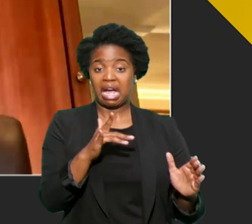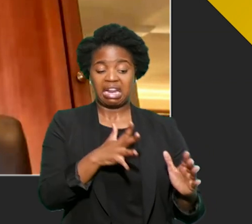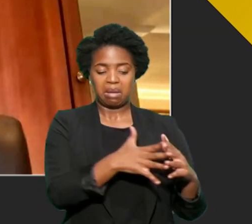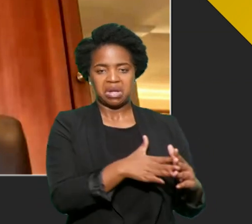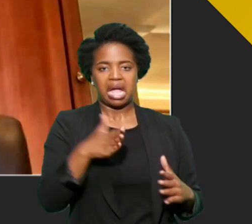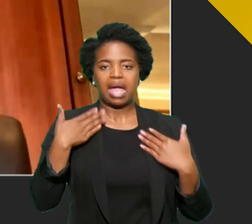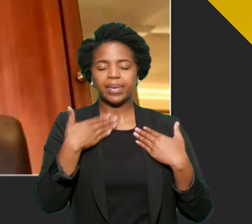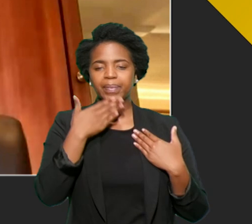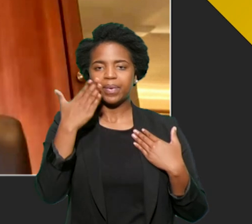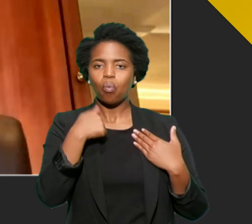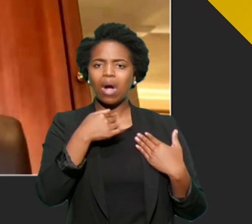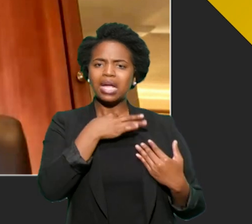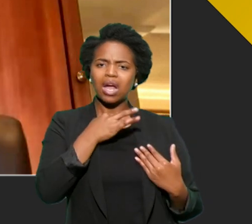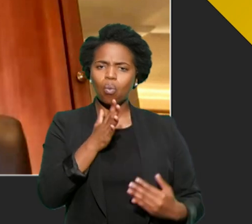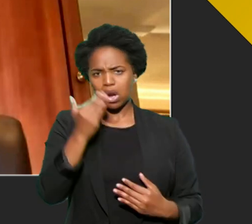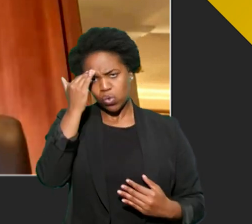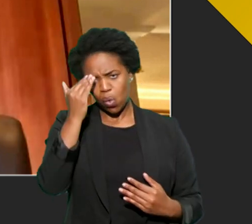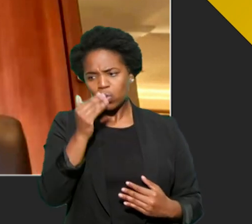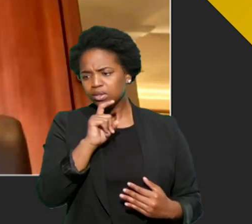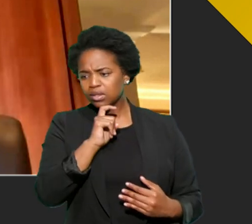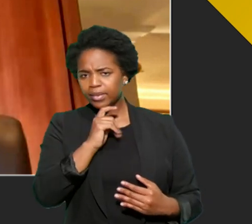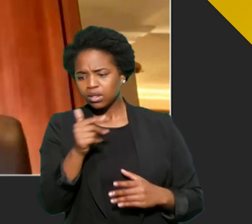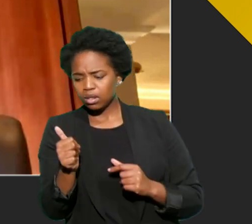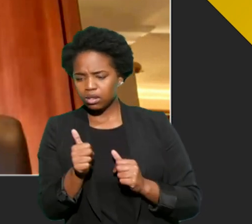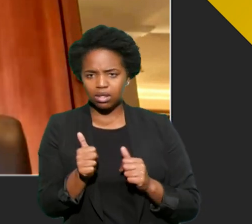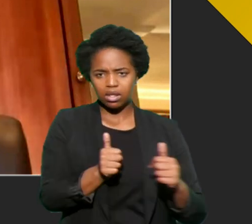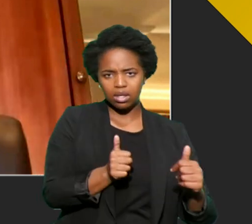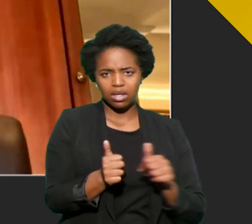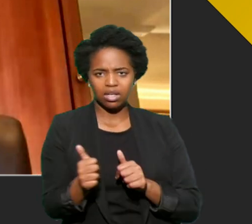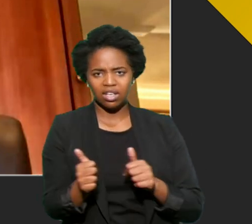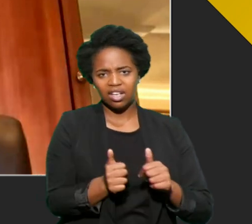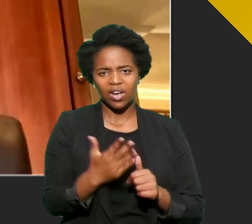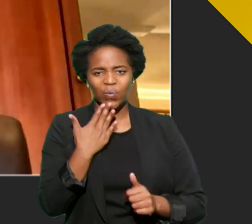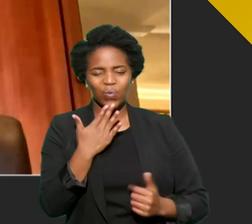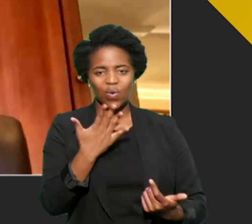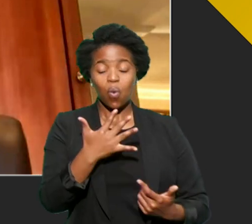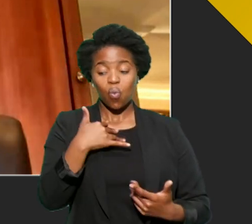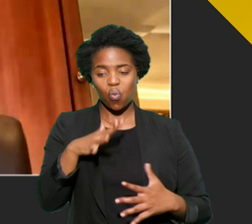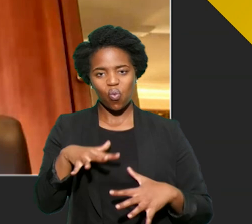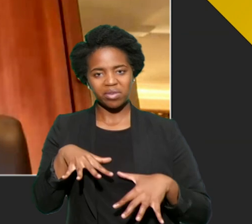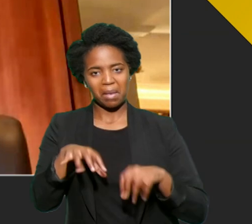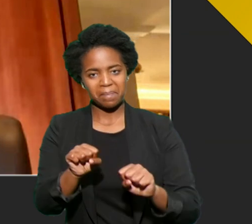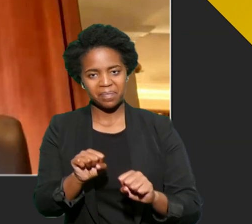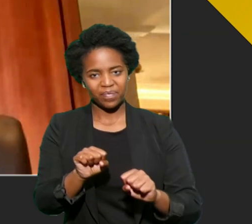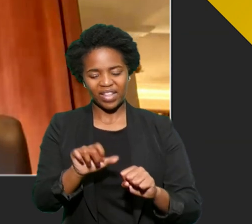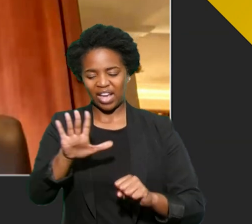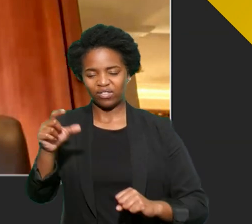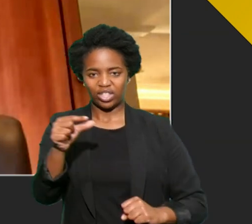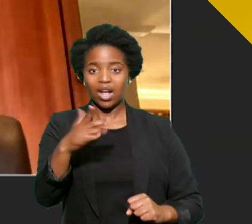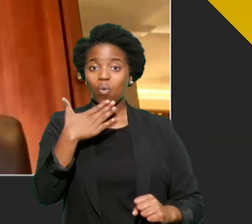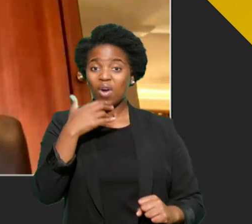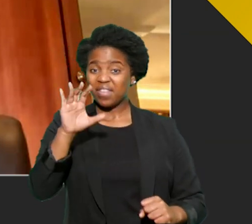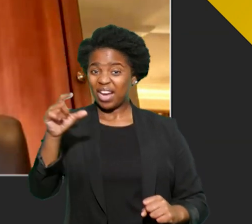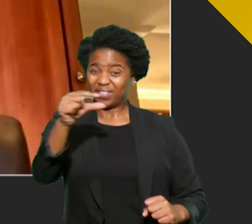have sort of a Cold War on who is going to dominate this 5G. Because whoever